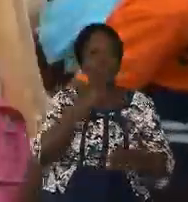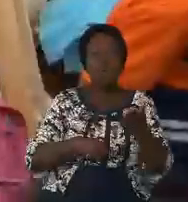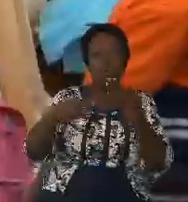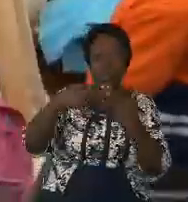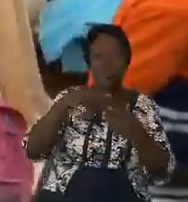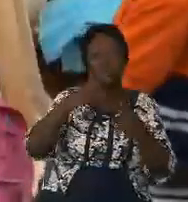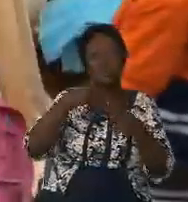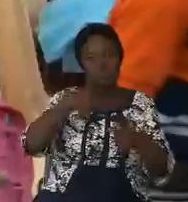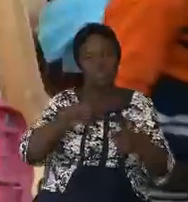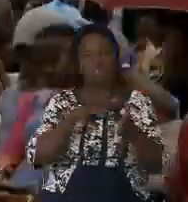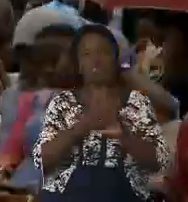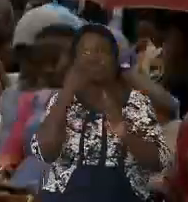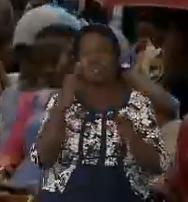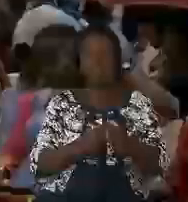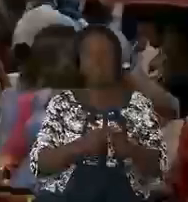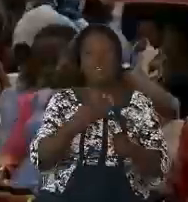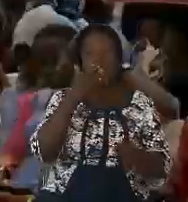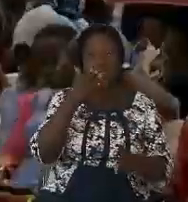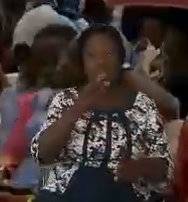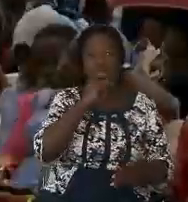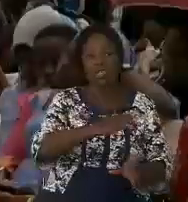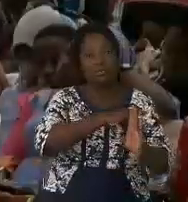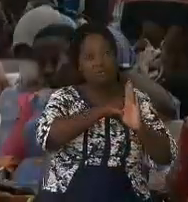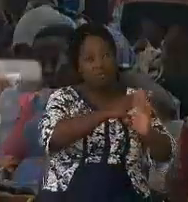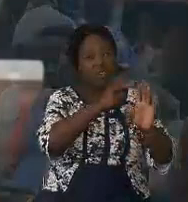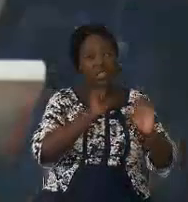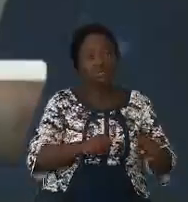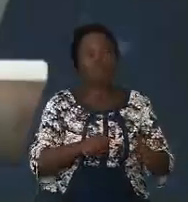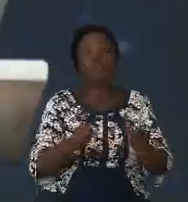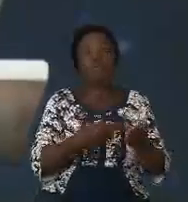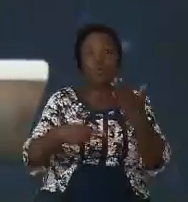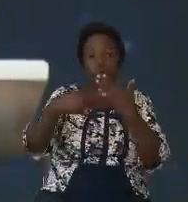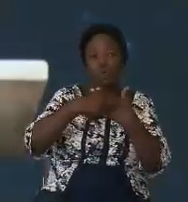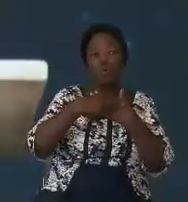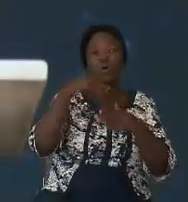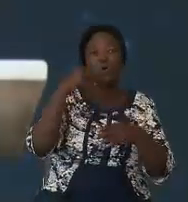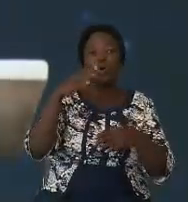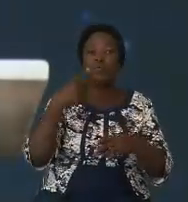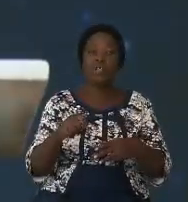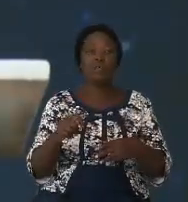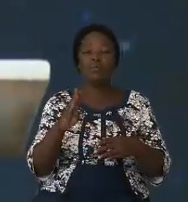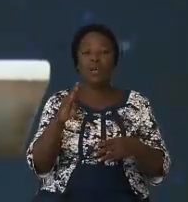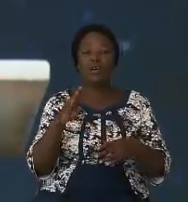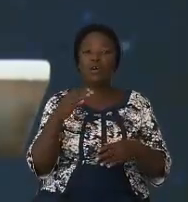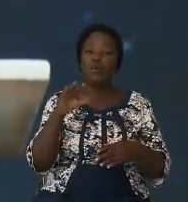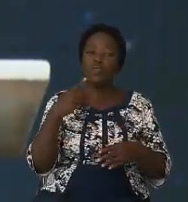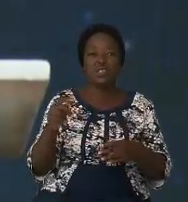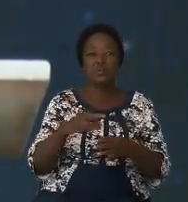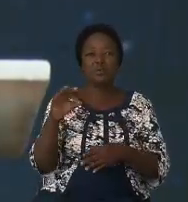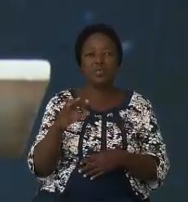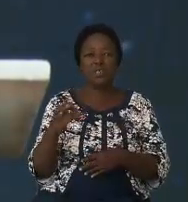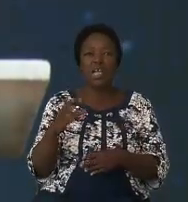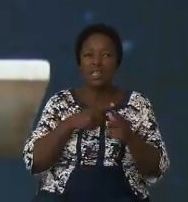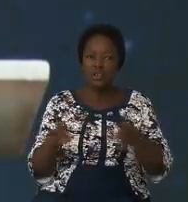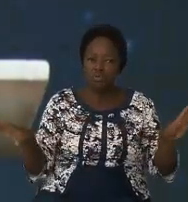return to me. There is preventable return of the spirit. Something you can do and block